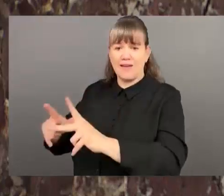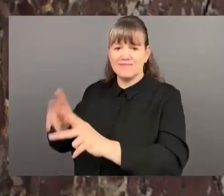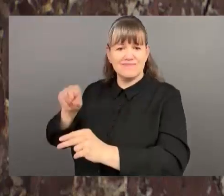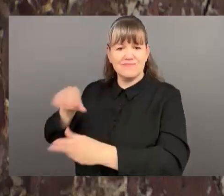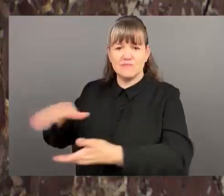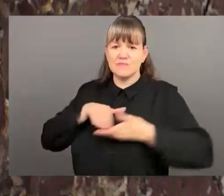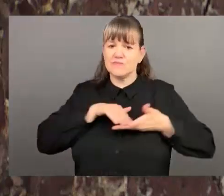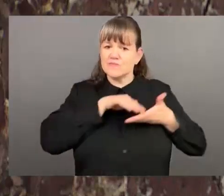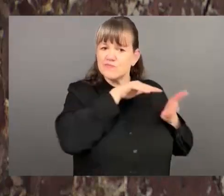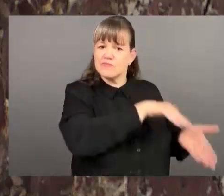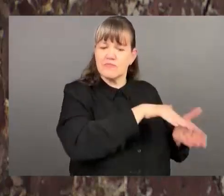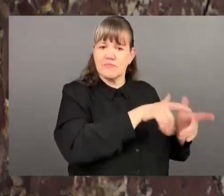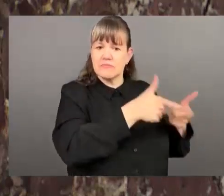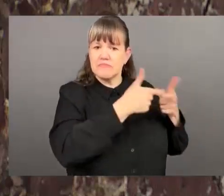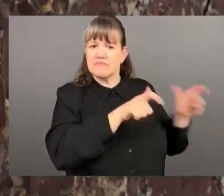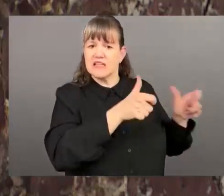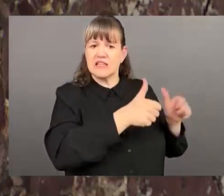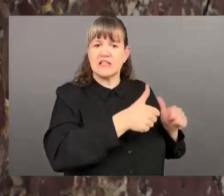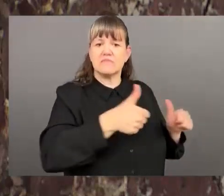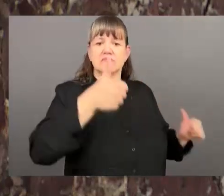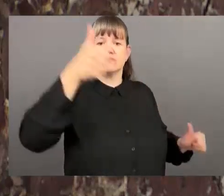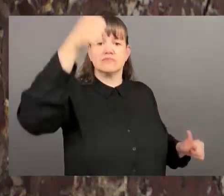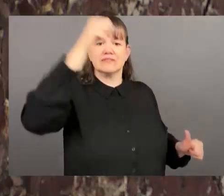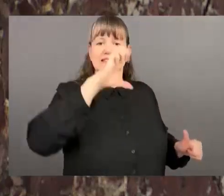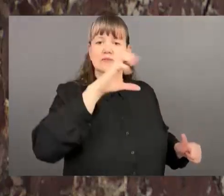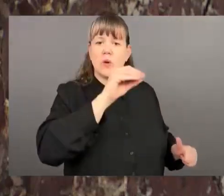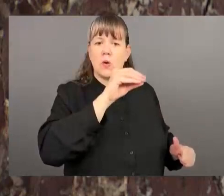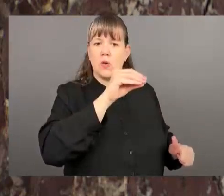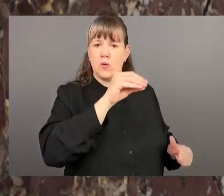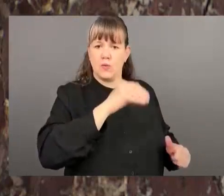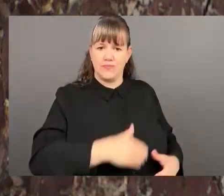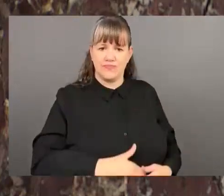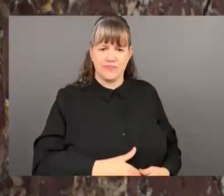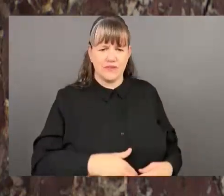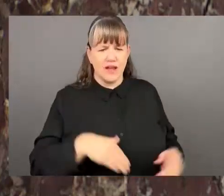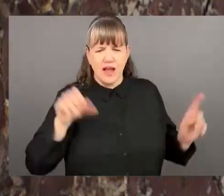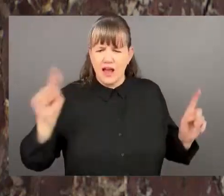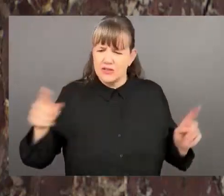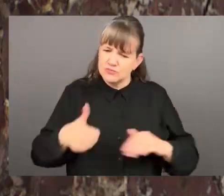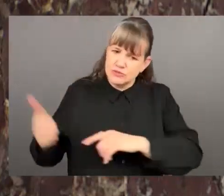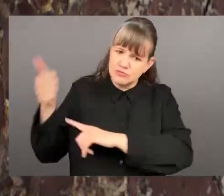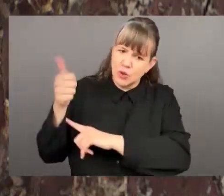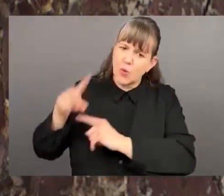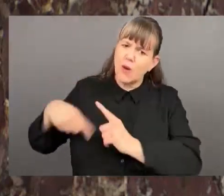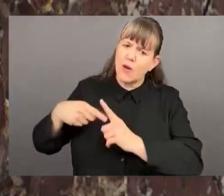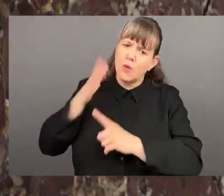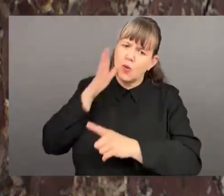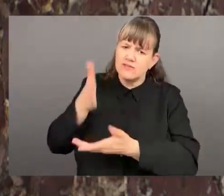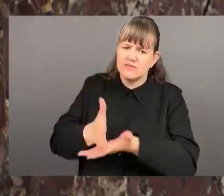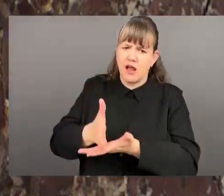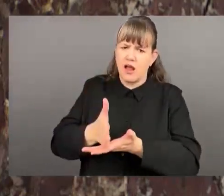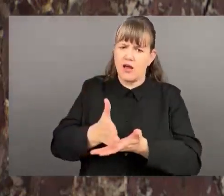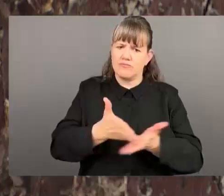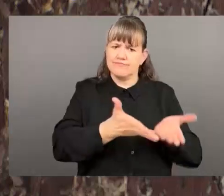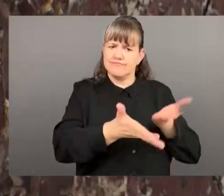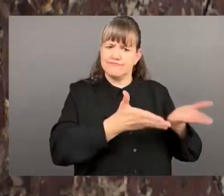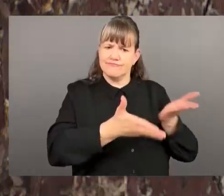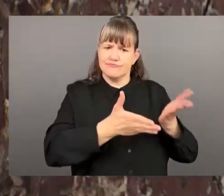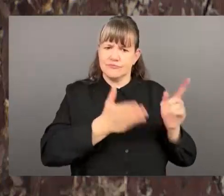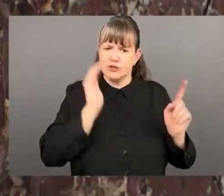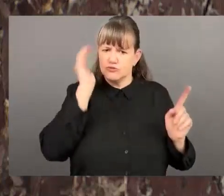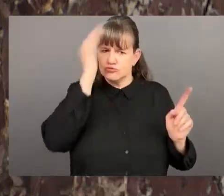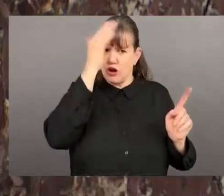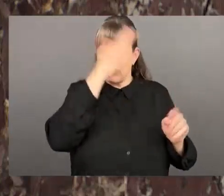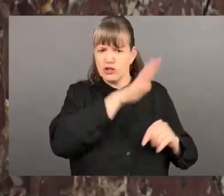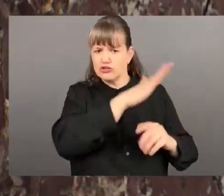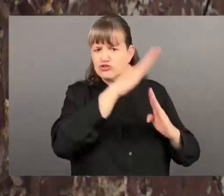the Premier stop catering to Donald Trump's top donors on Wall Street and send his mega